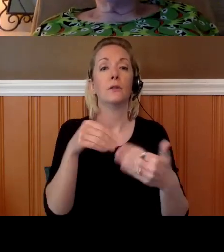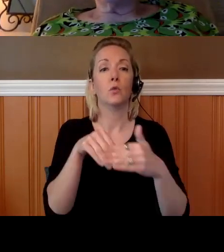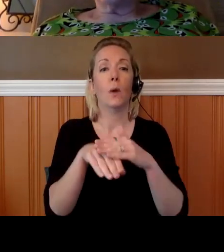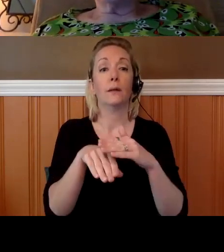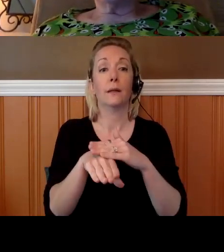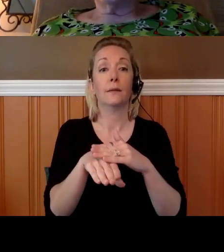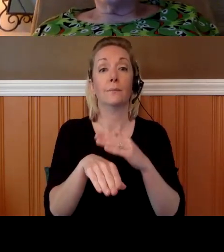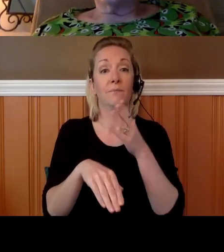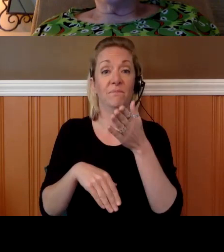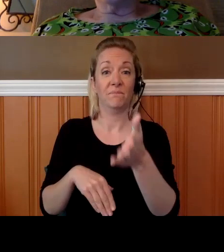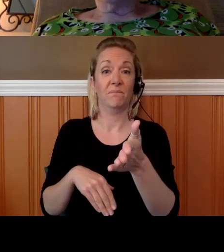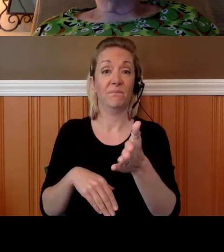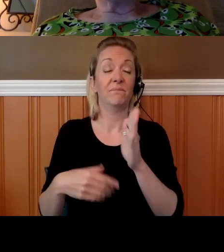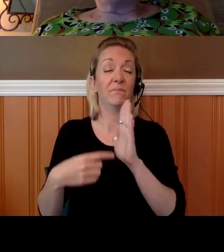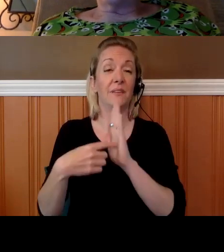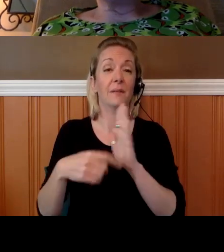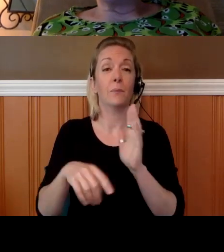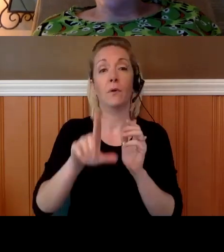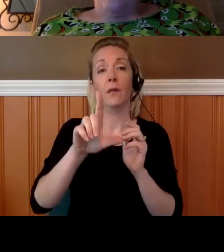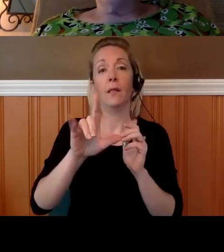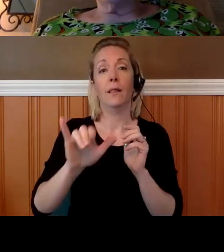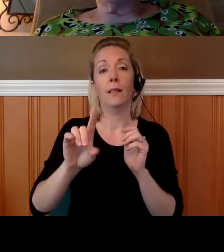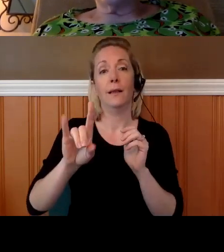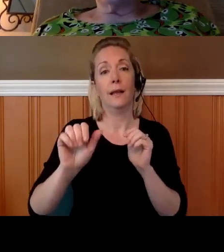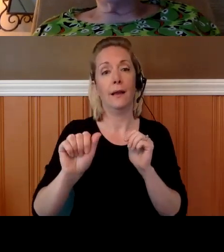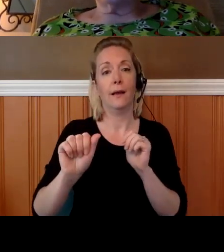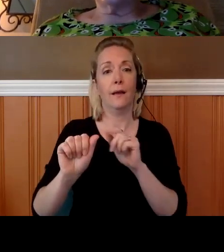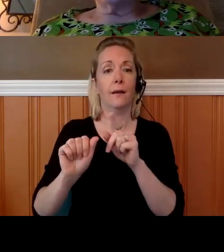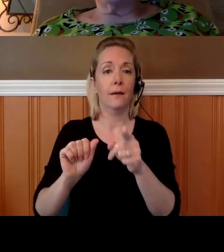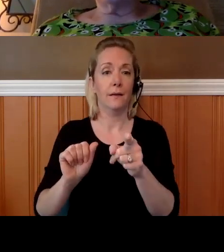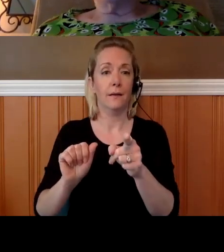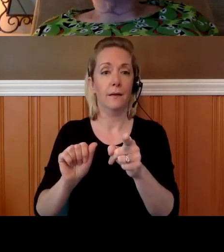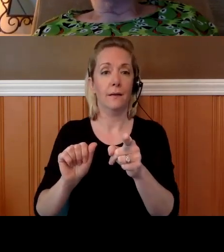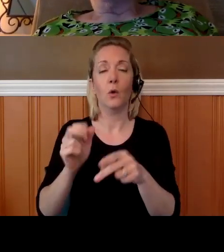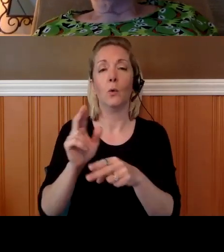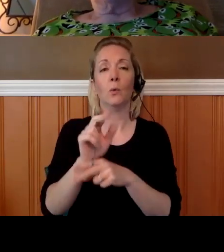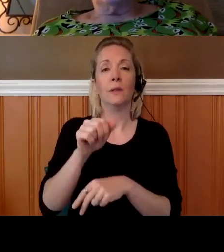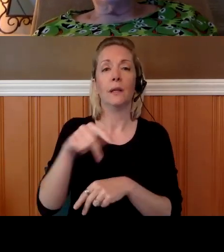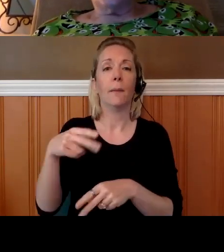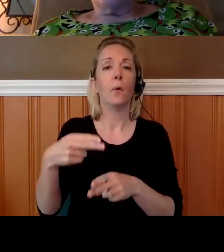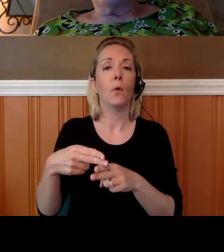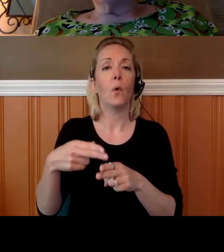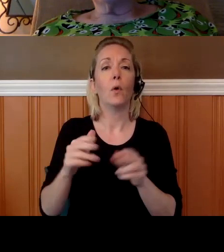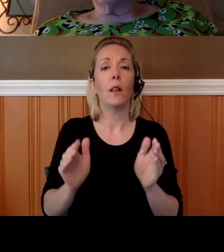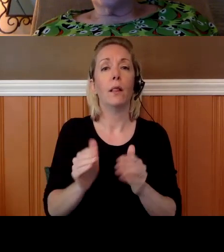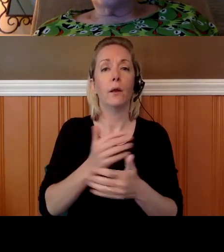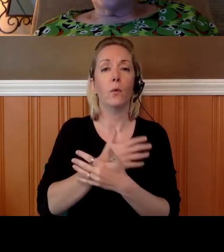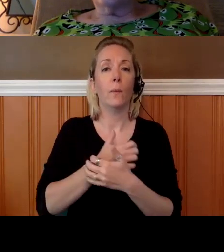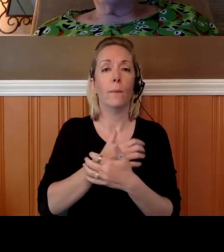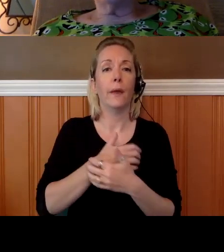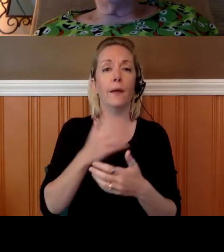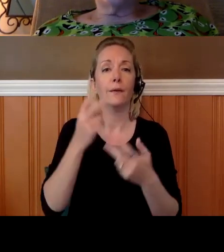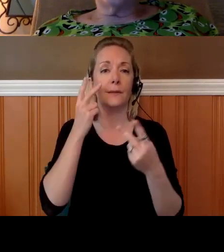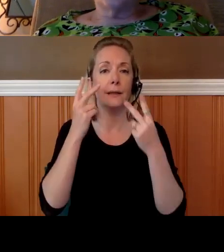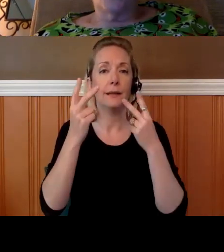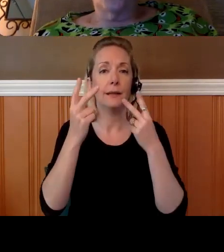little friend Lydia, and that's the app Little Bear Sees. She's able to look at that